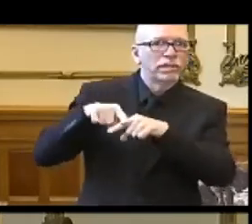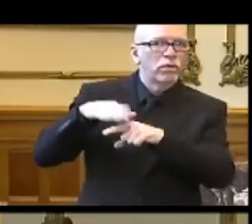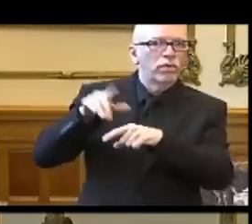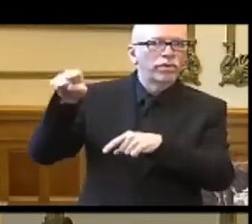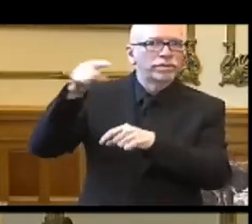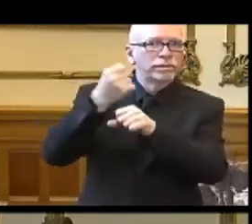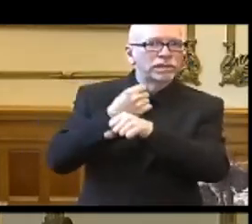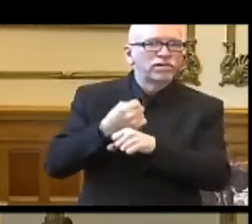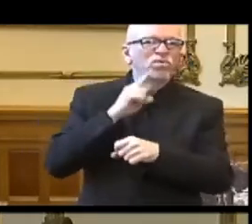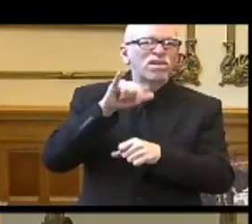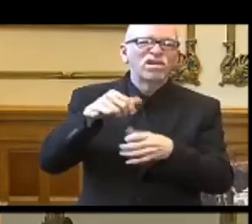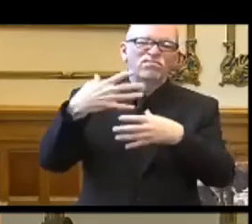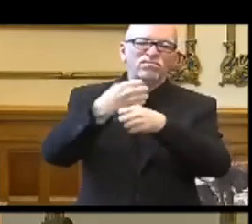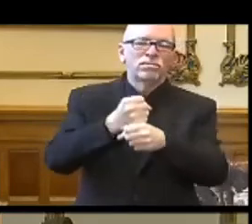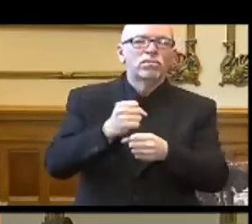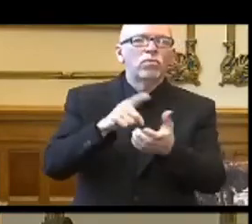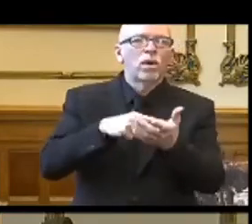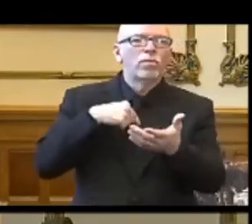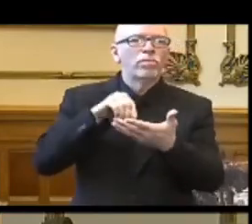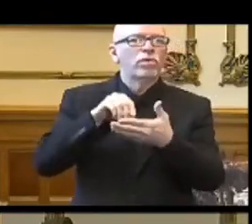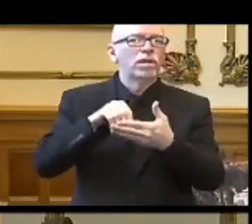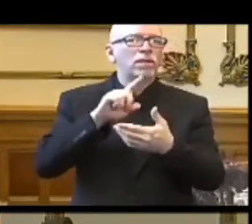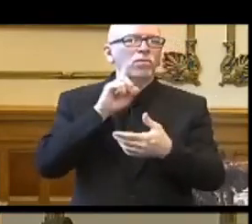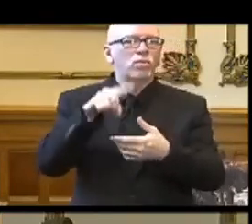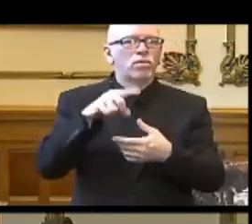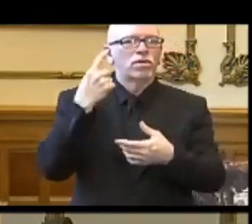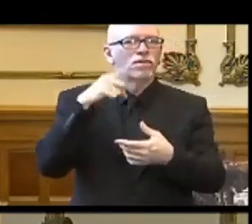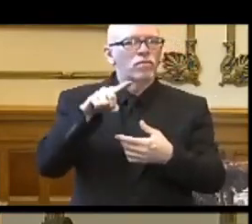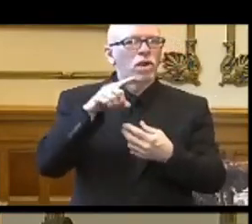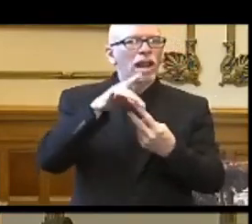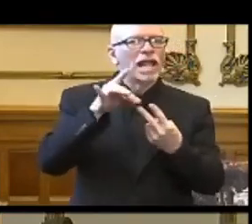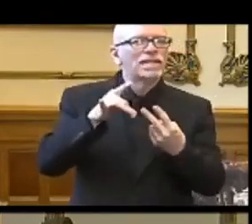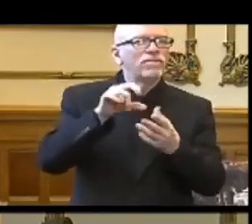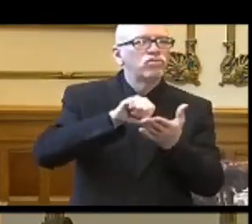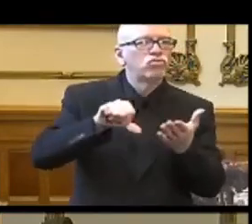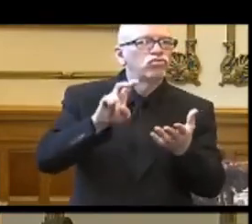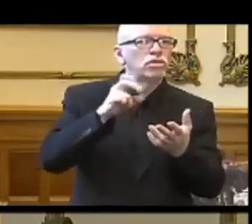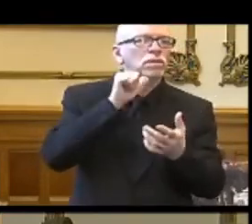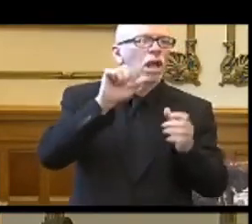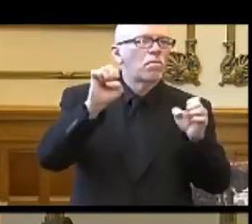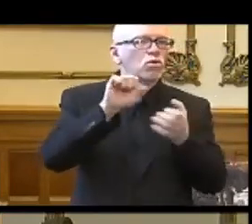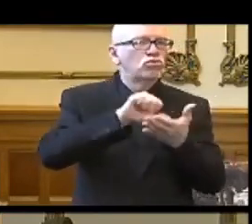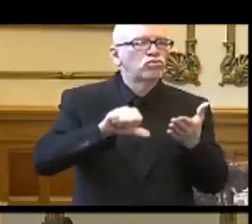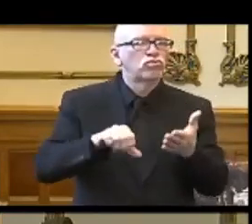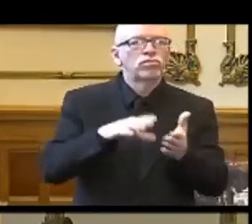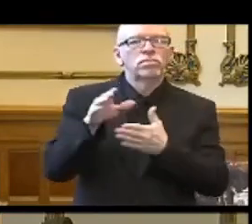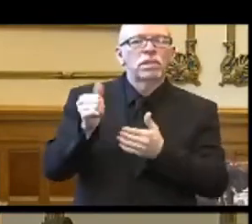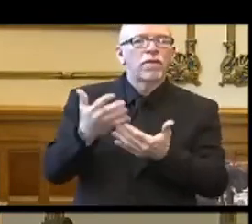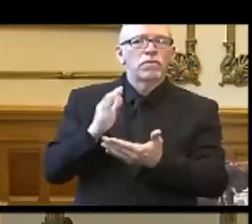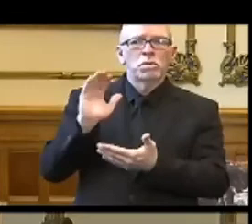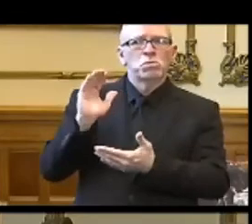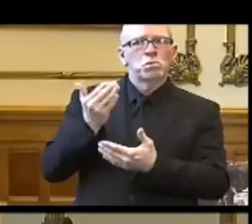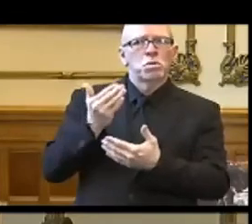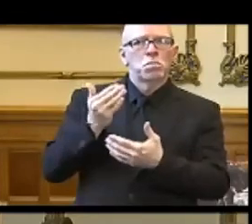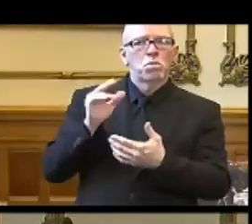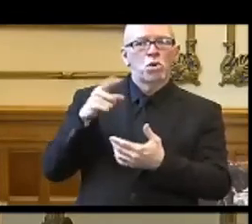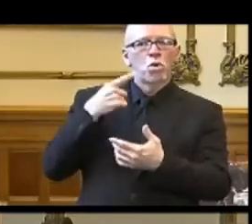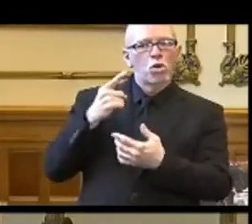in a nutshell, what we've put in the executive order for elective surgeries, and everything is looking positive for them